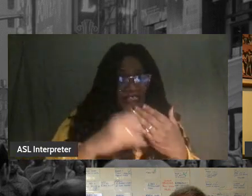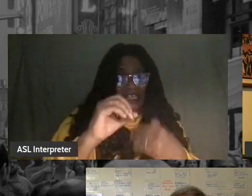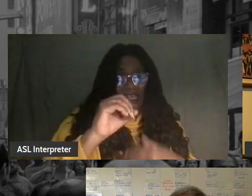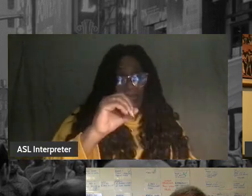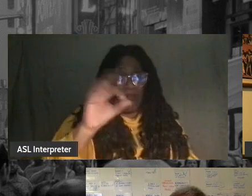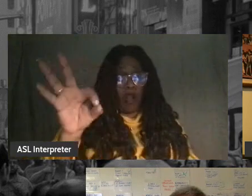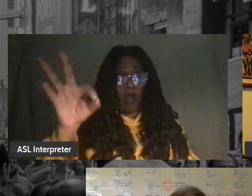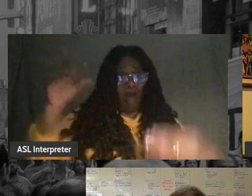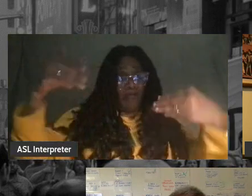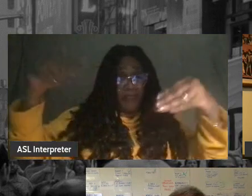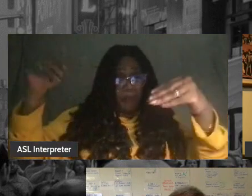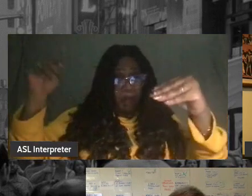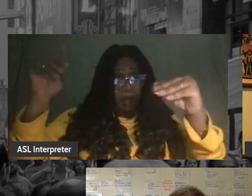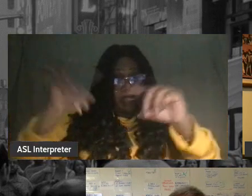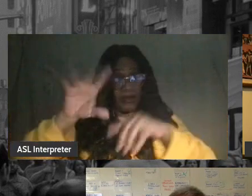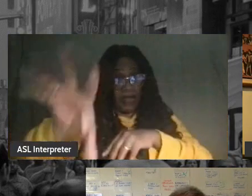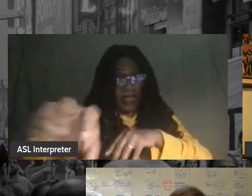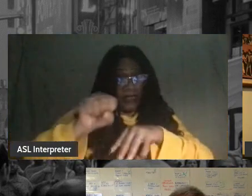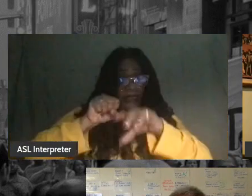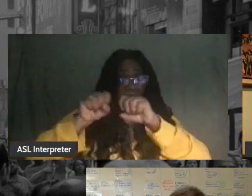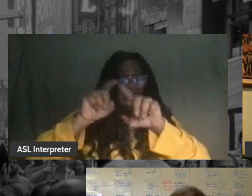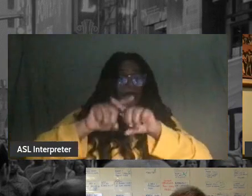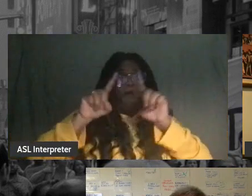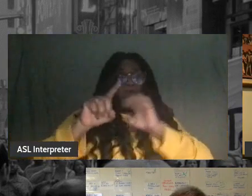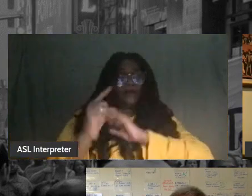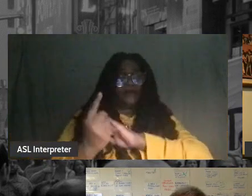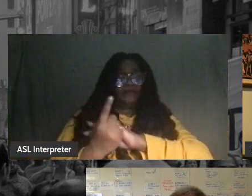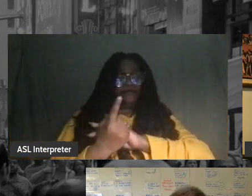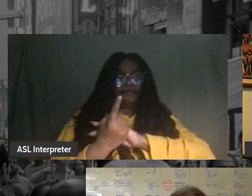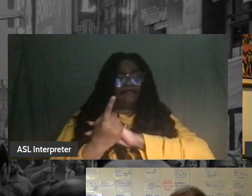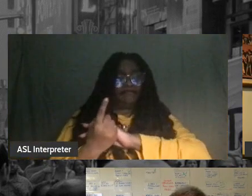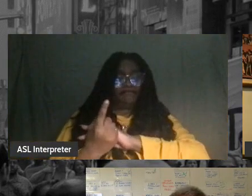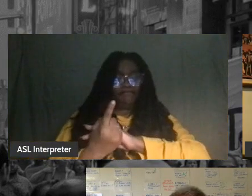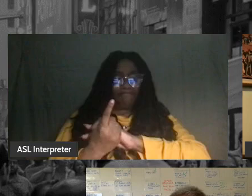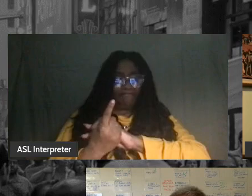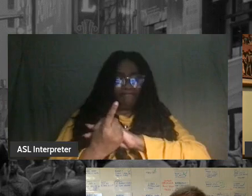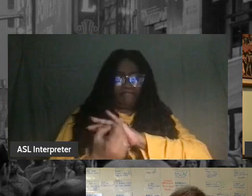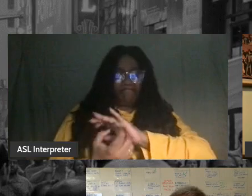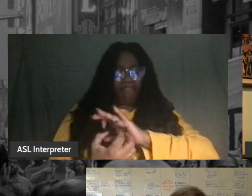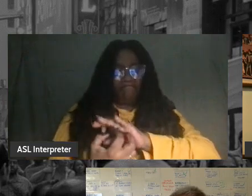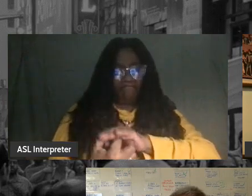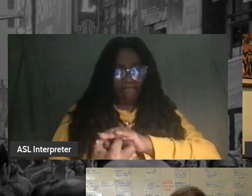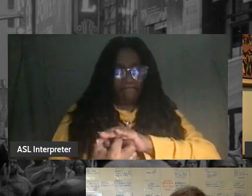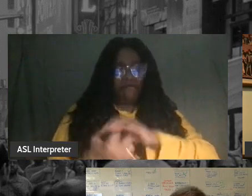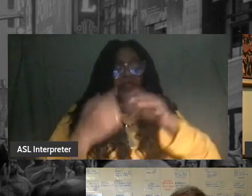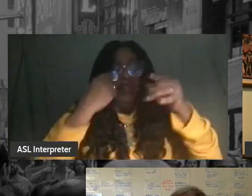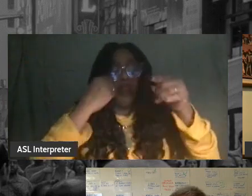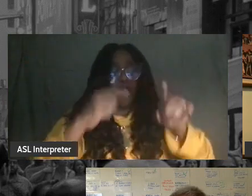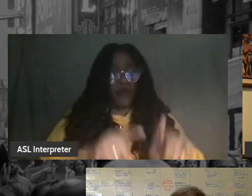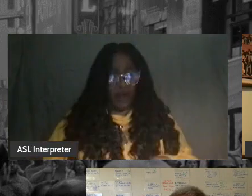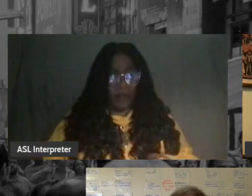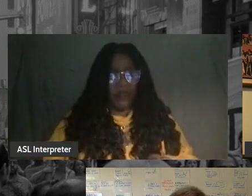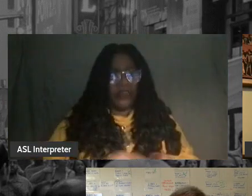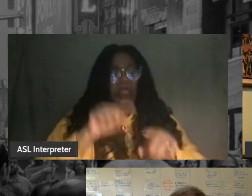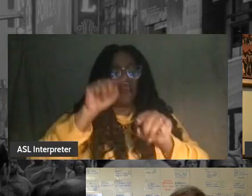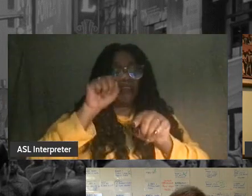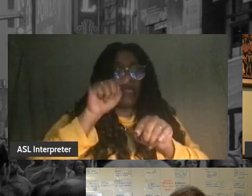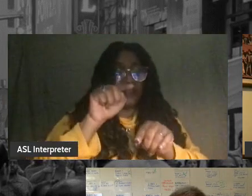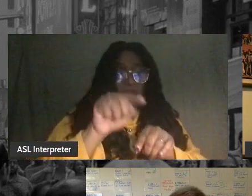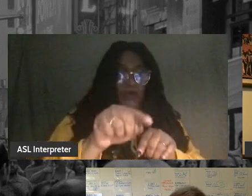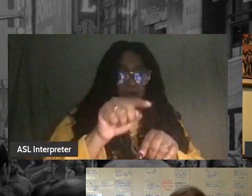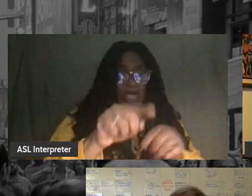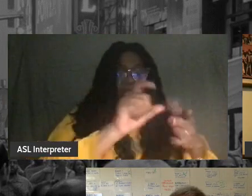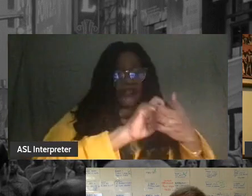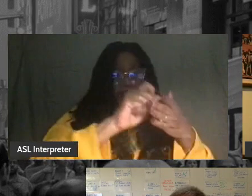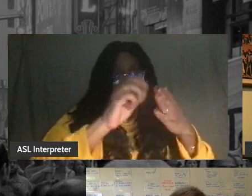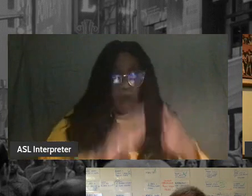but it's basically an exclusive arrangement or exclusive agreement that you as the